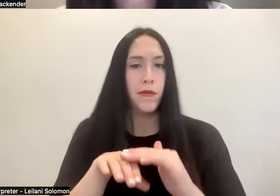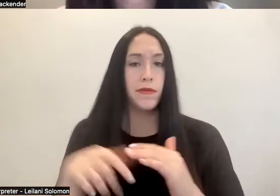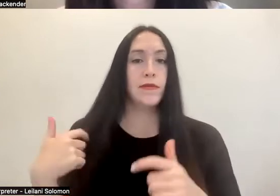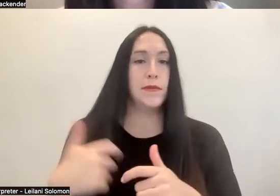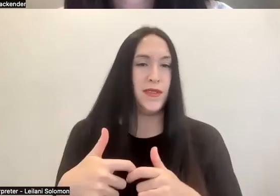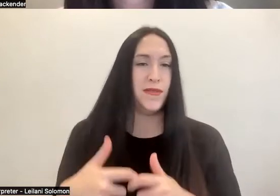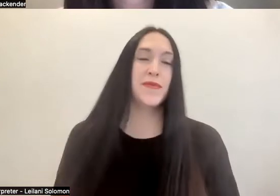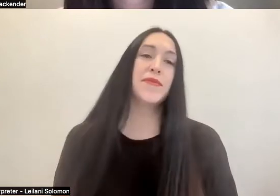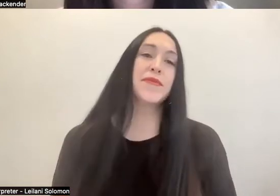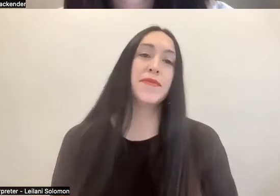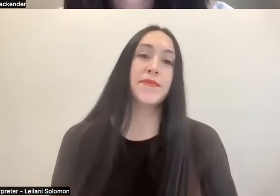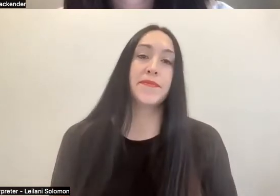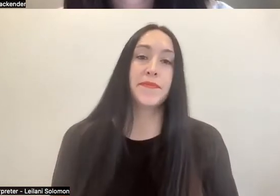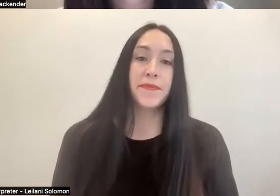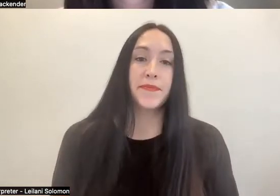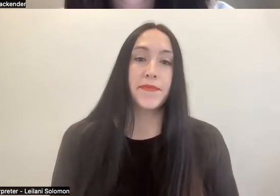channel.